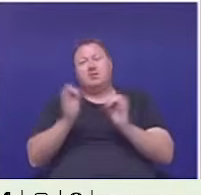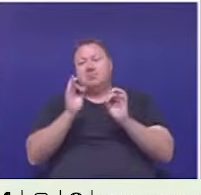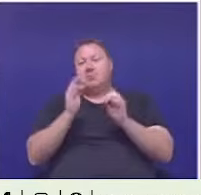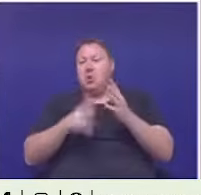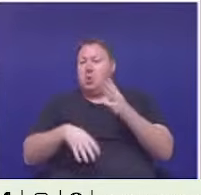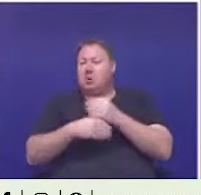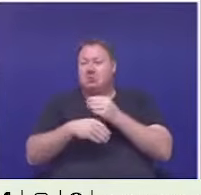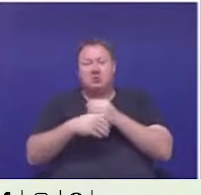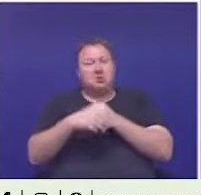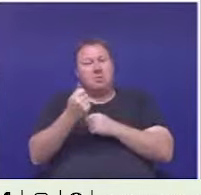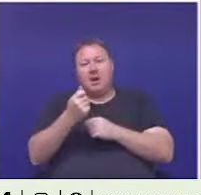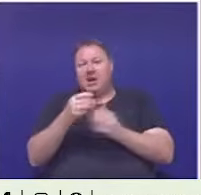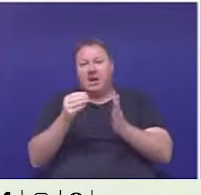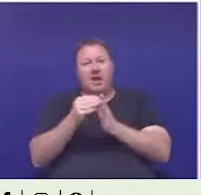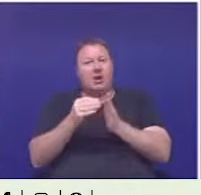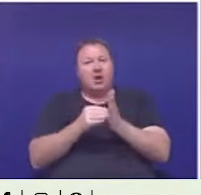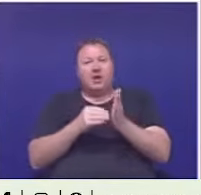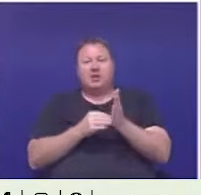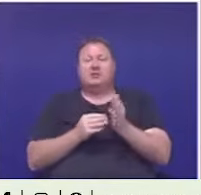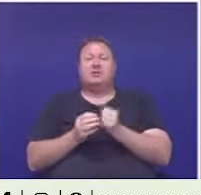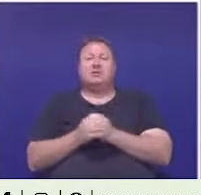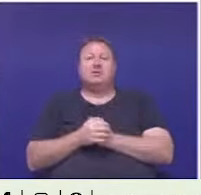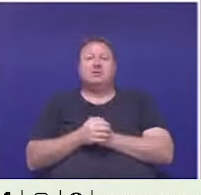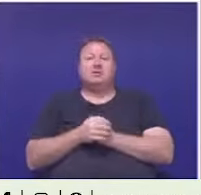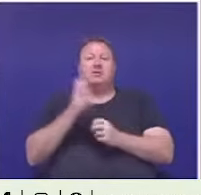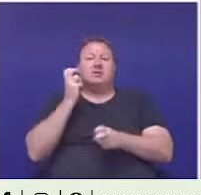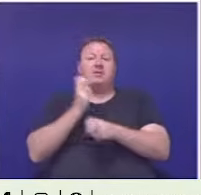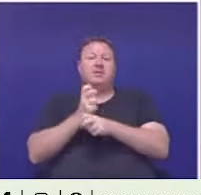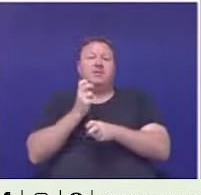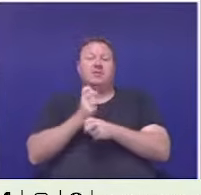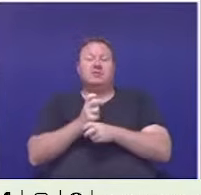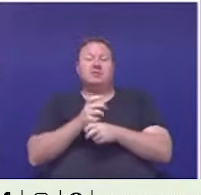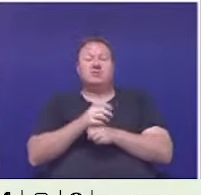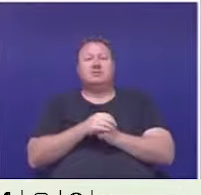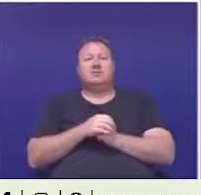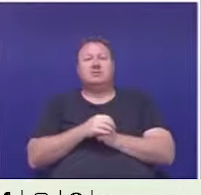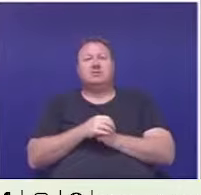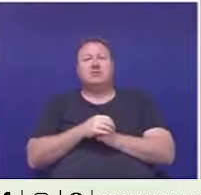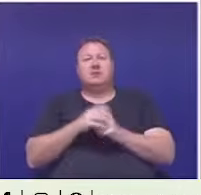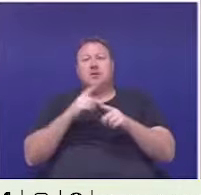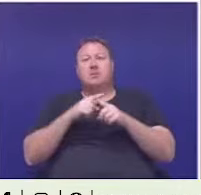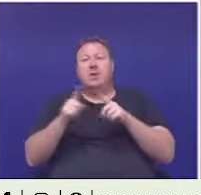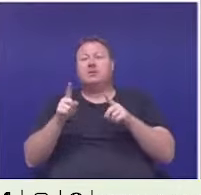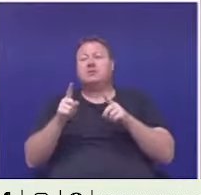money is being allocated. So it's difficult. But ultimately, I think my view is